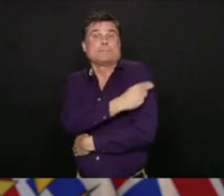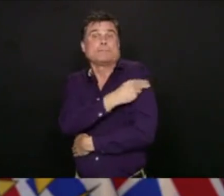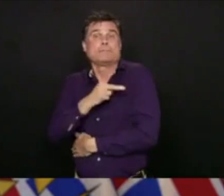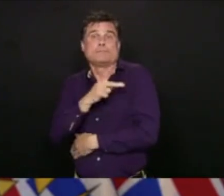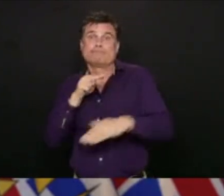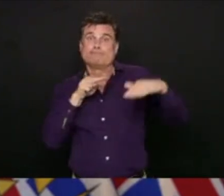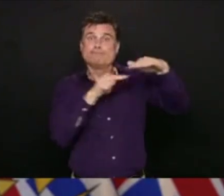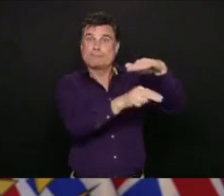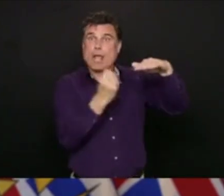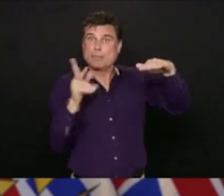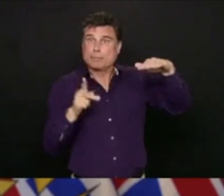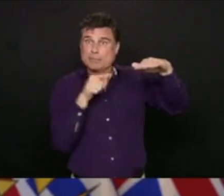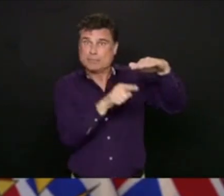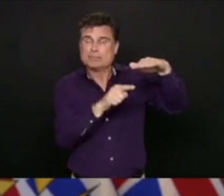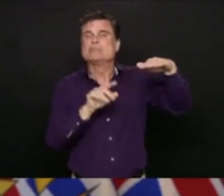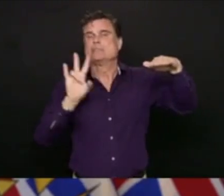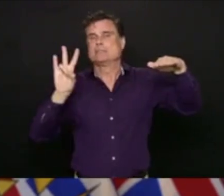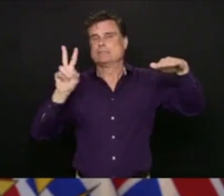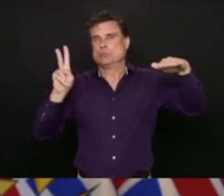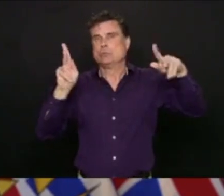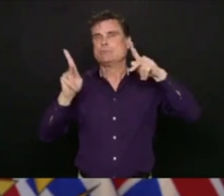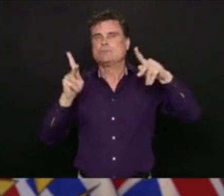be in our statement later today.